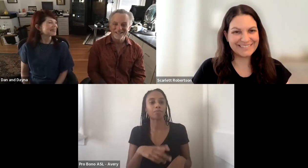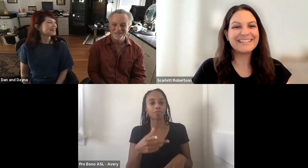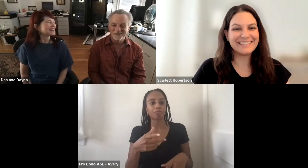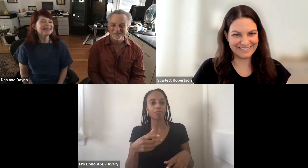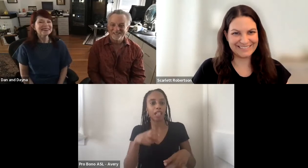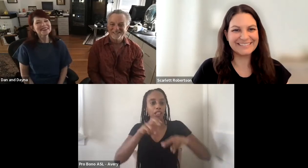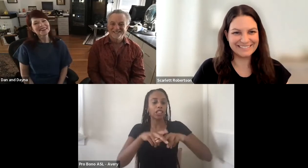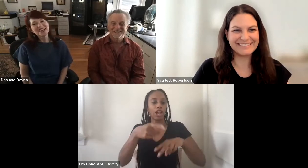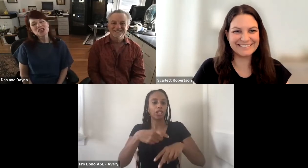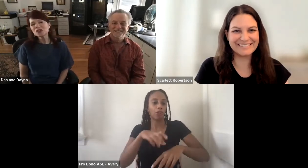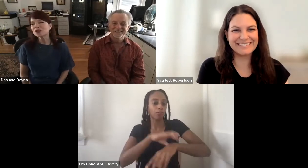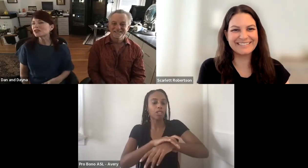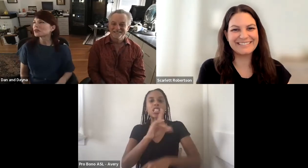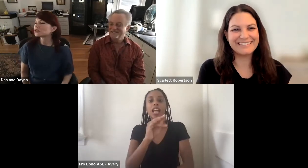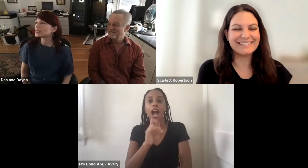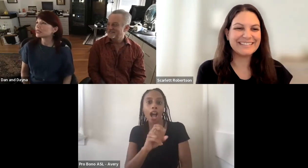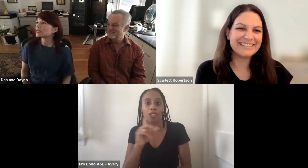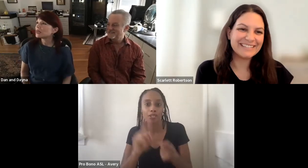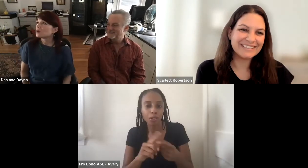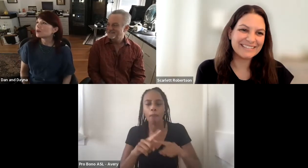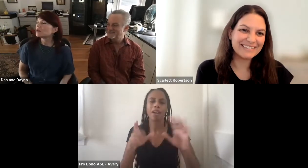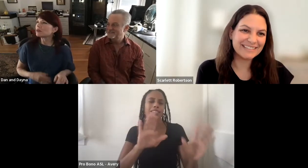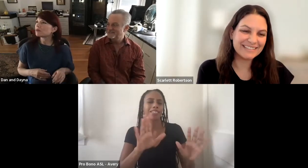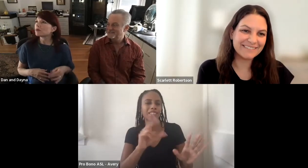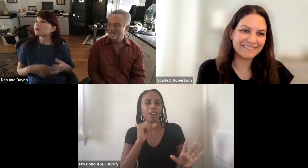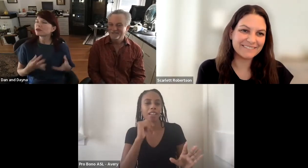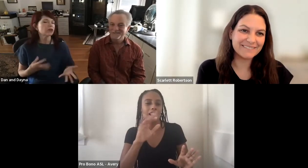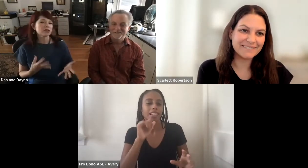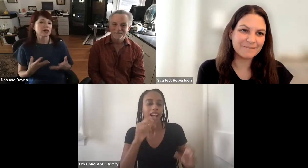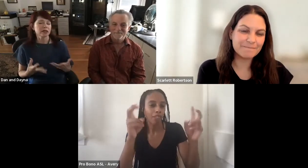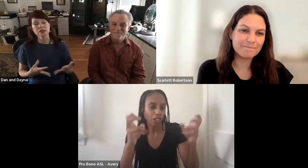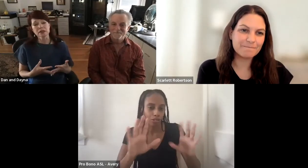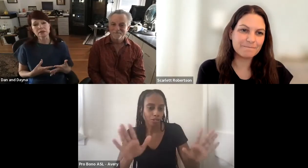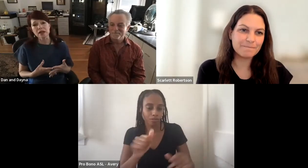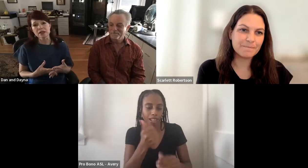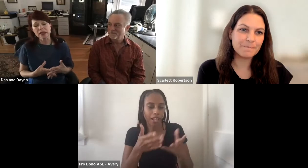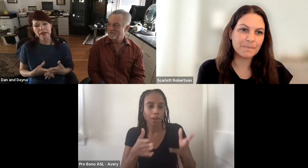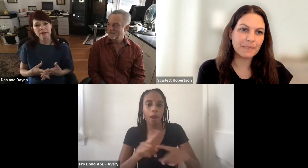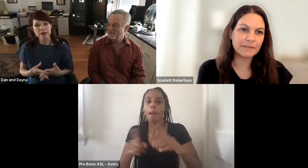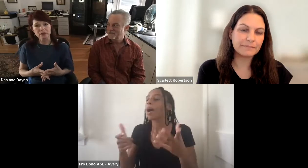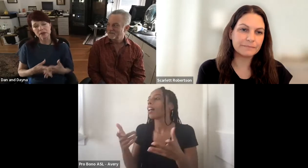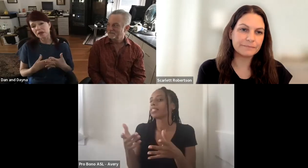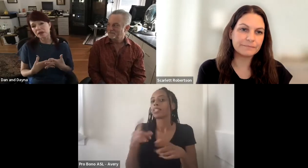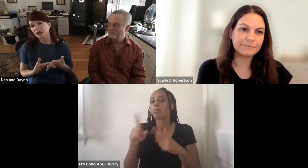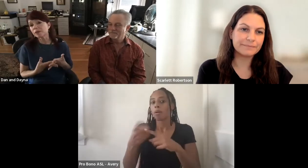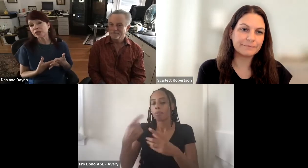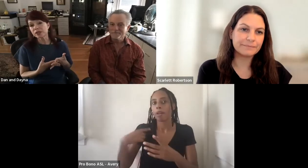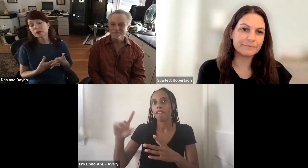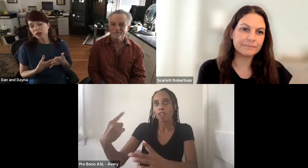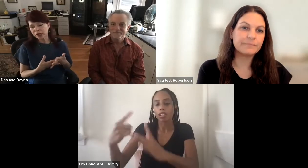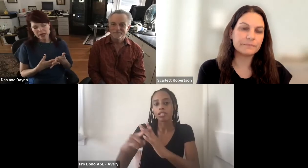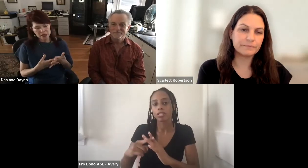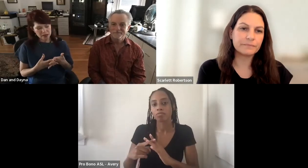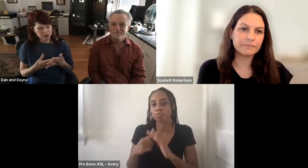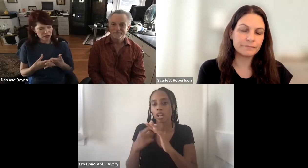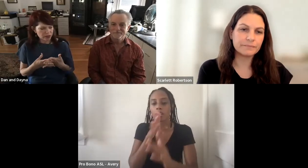wouldn't be the issue anyway. You know, it's also interesting because when we first started talking to Alan Light about optioning his